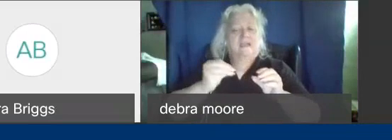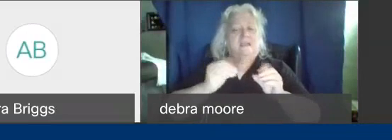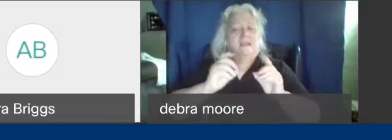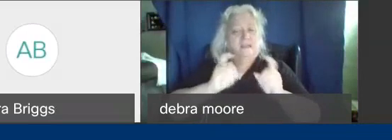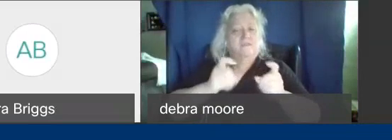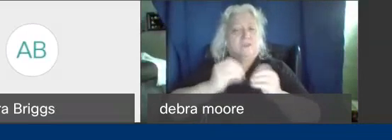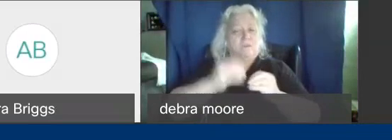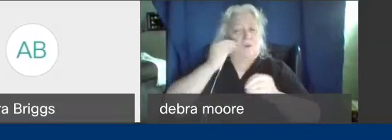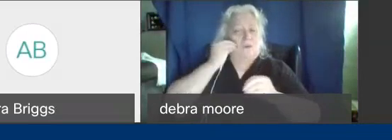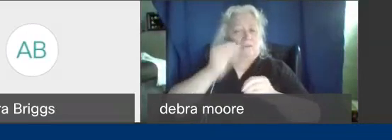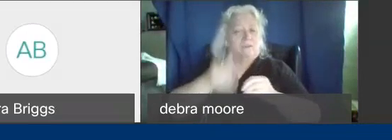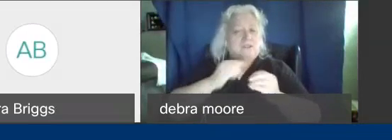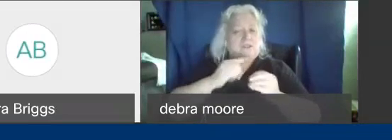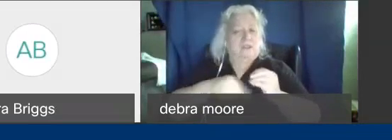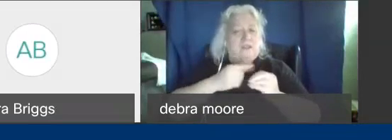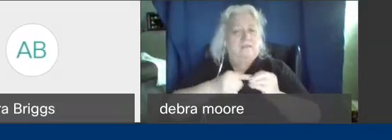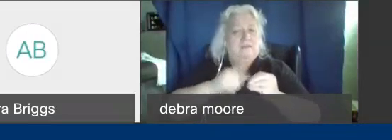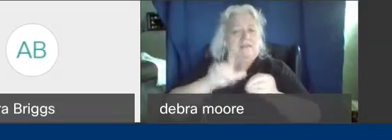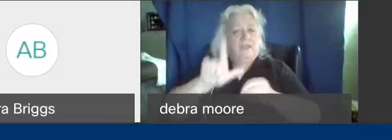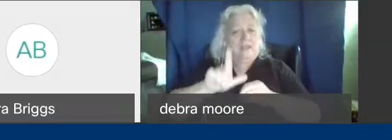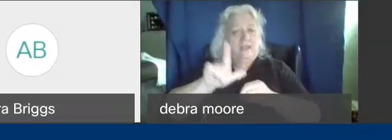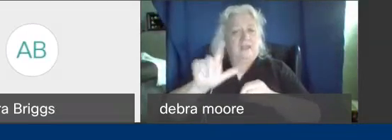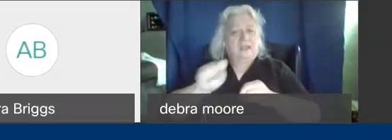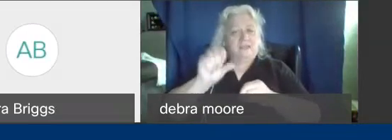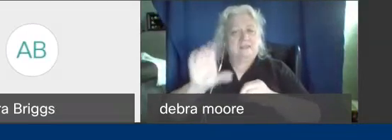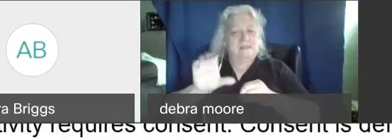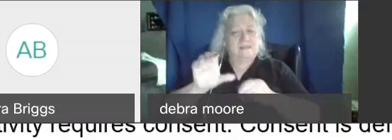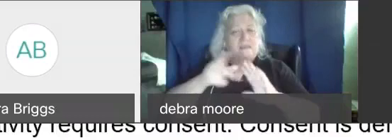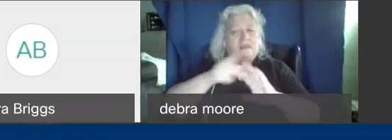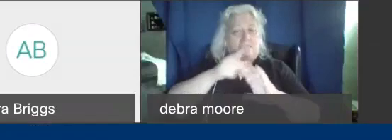little bit more about the LSC policies regarding